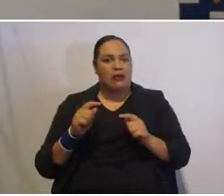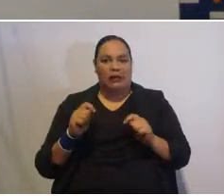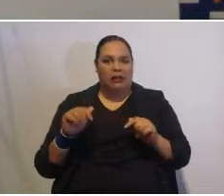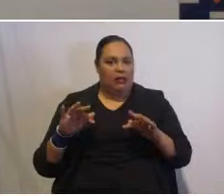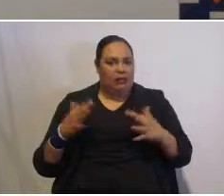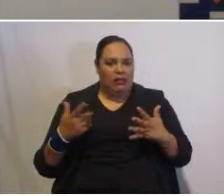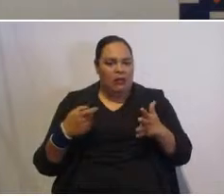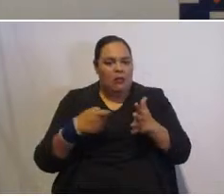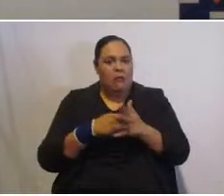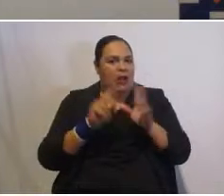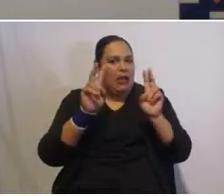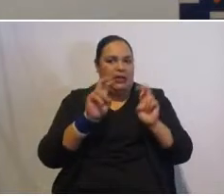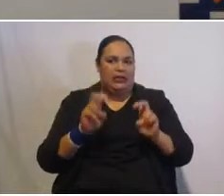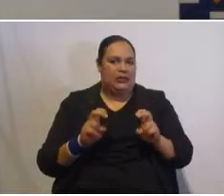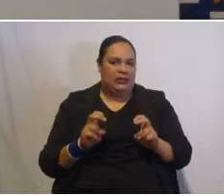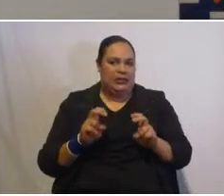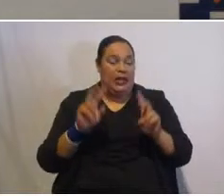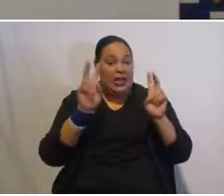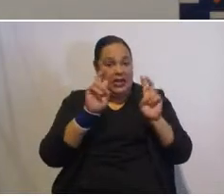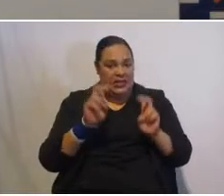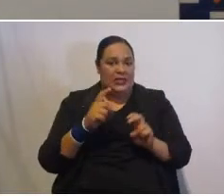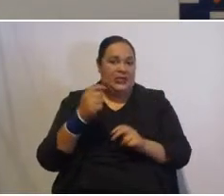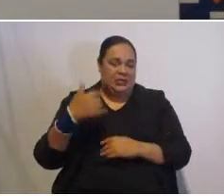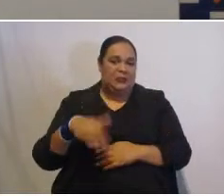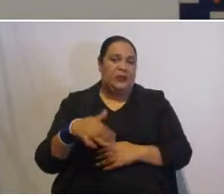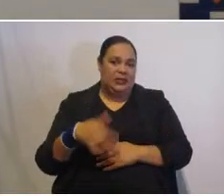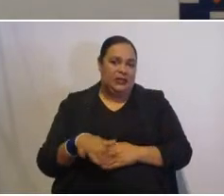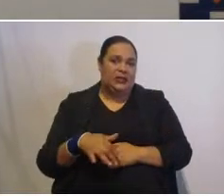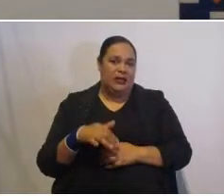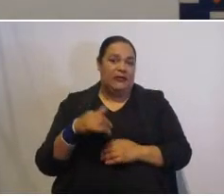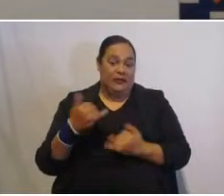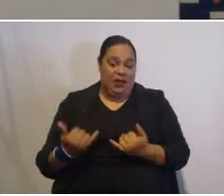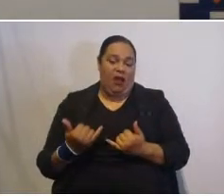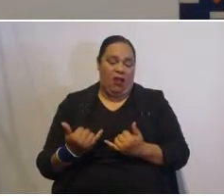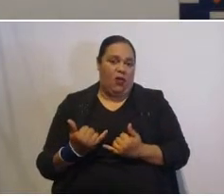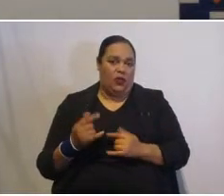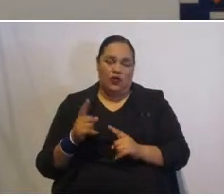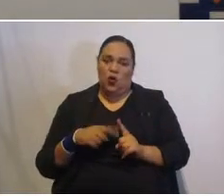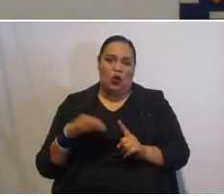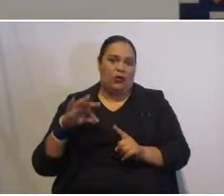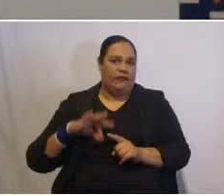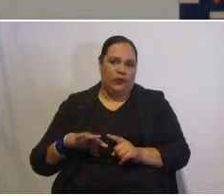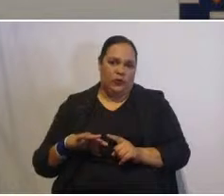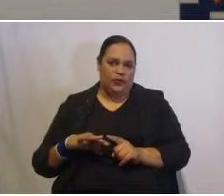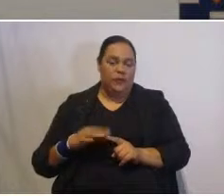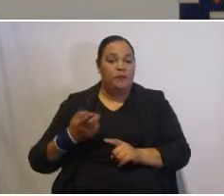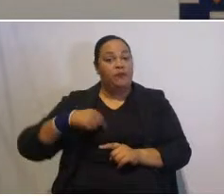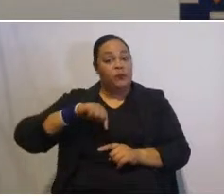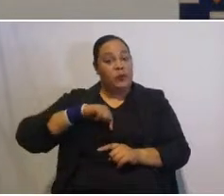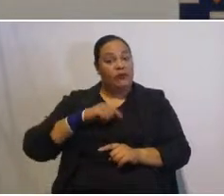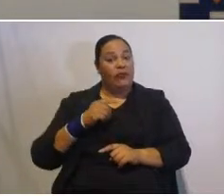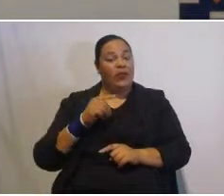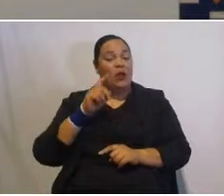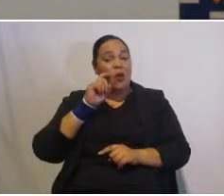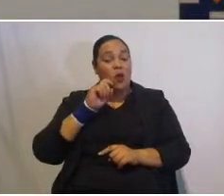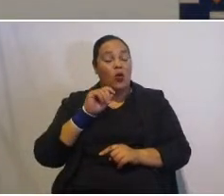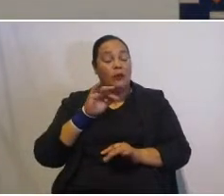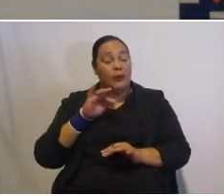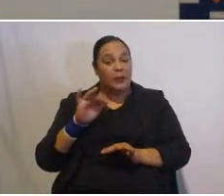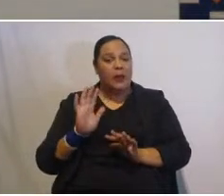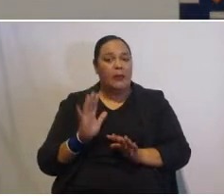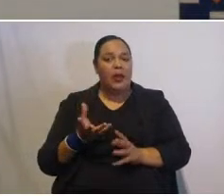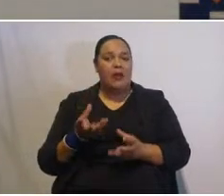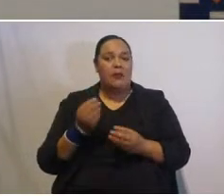to buy electricity. Electricity is very expensive in these days now. And we as pensioners, we are only